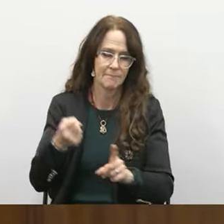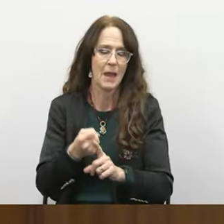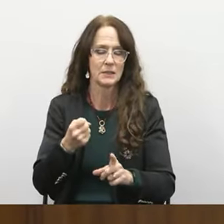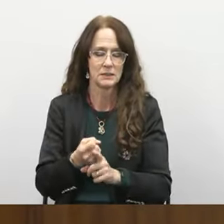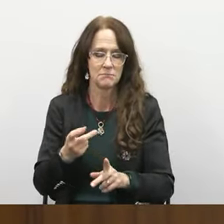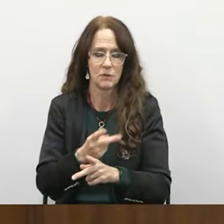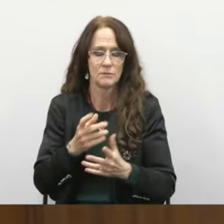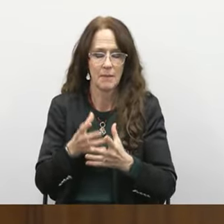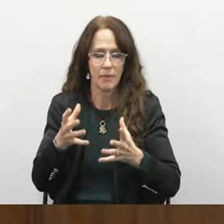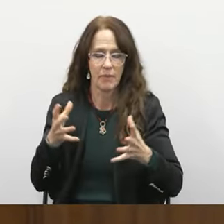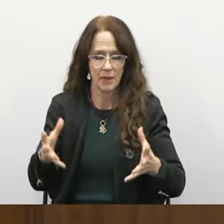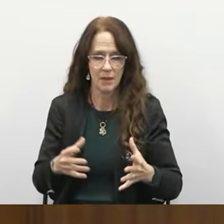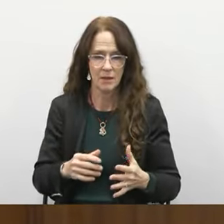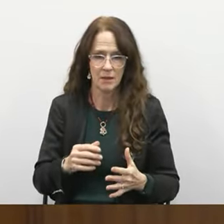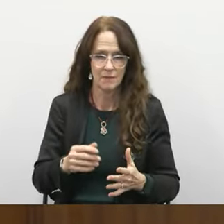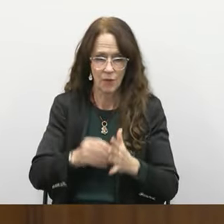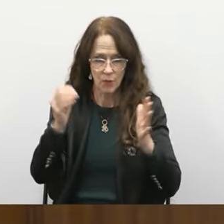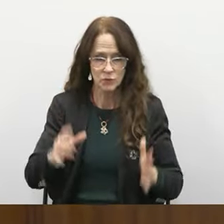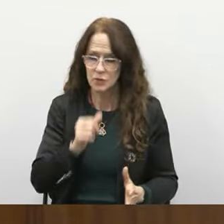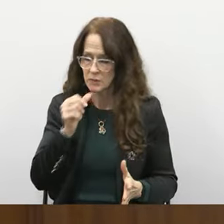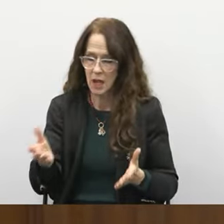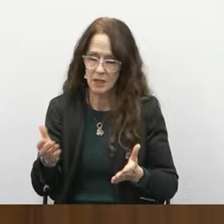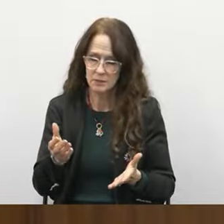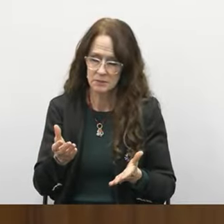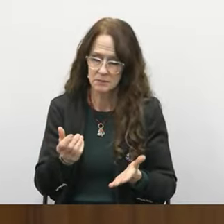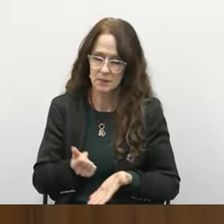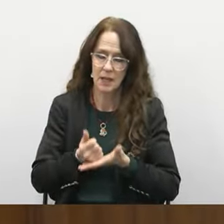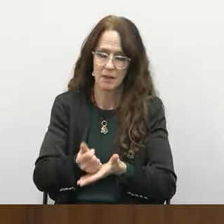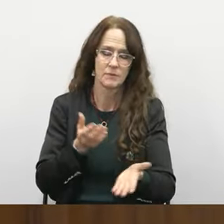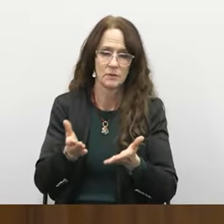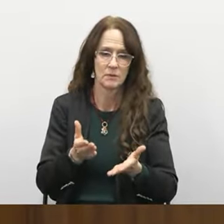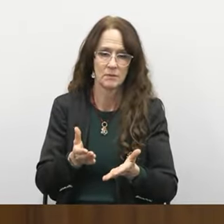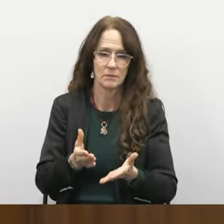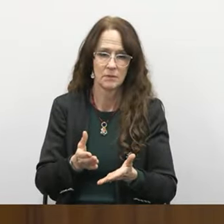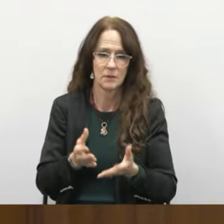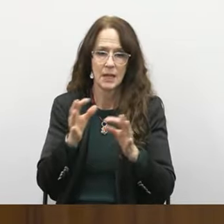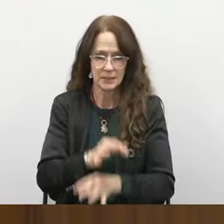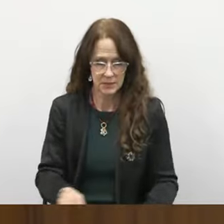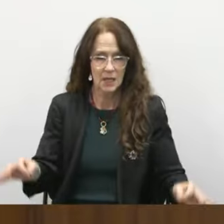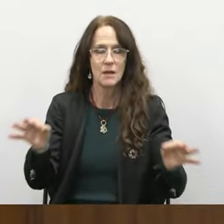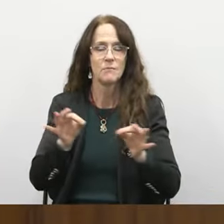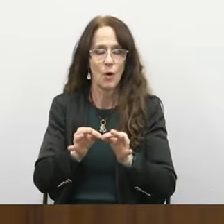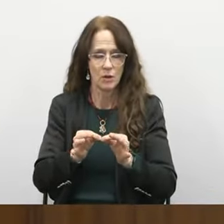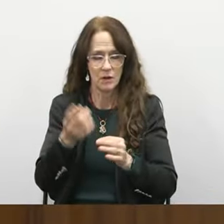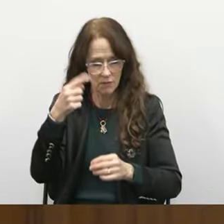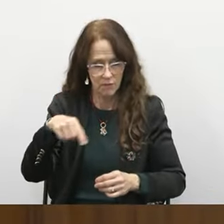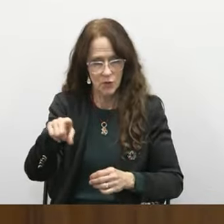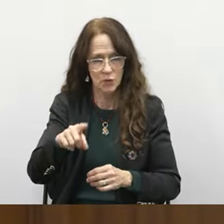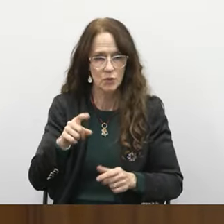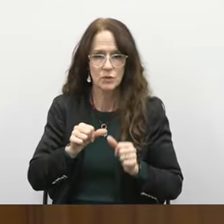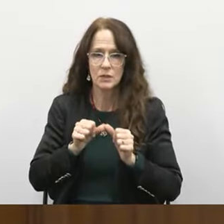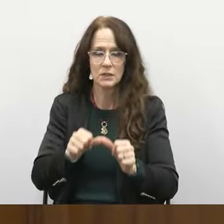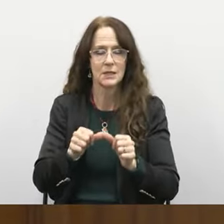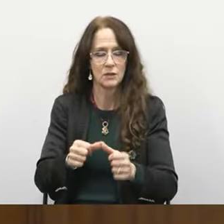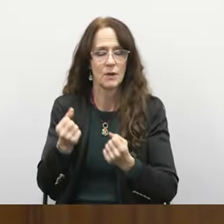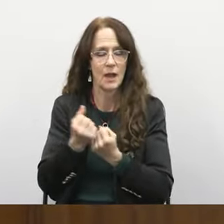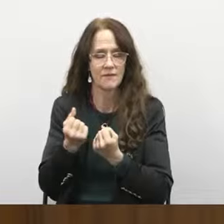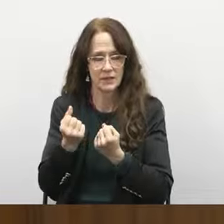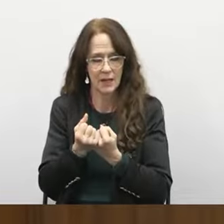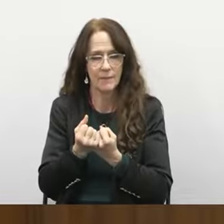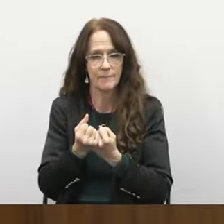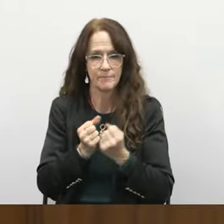most underserved students. So you are heard and speaking right to the camera, and it is important for you to continue to keep advocating.